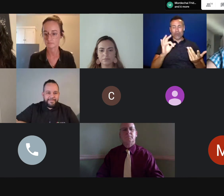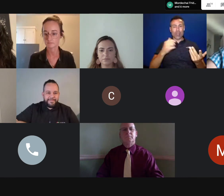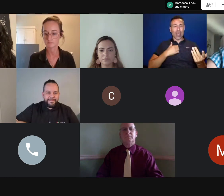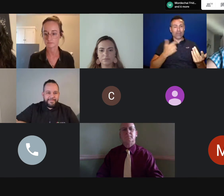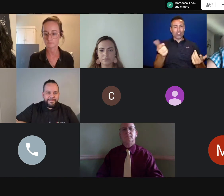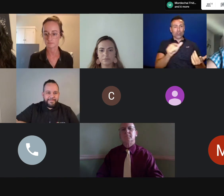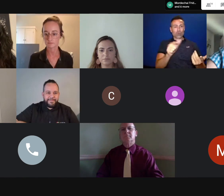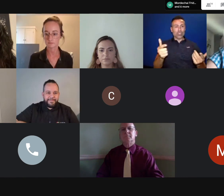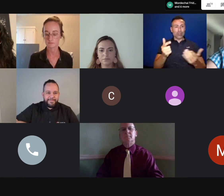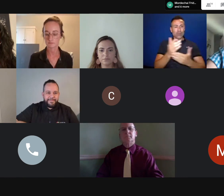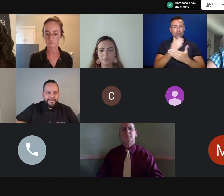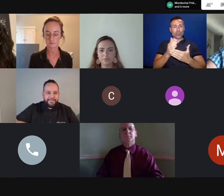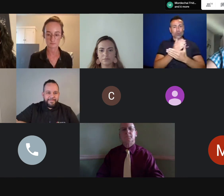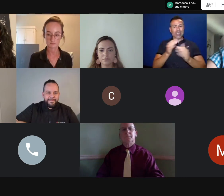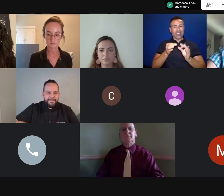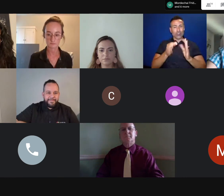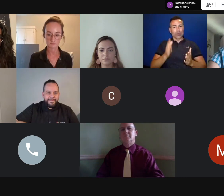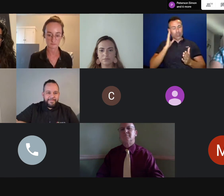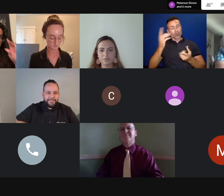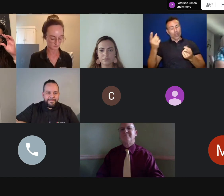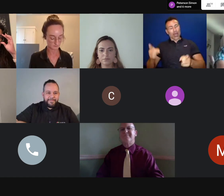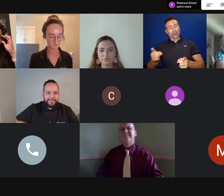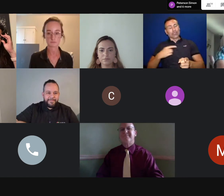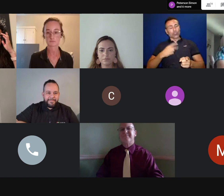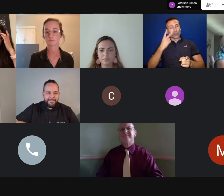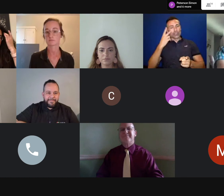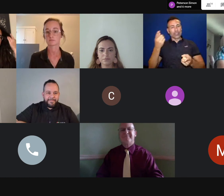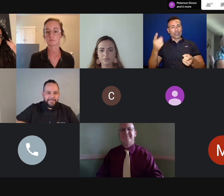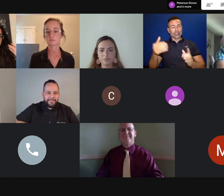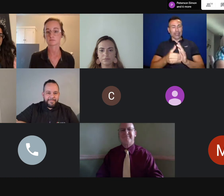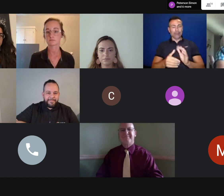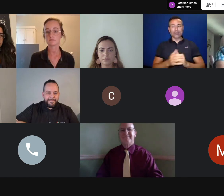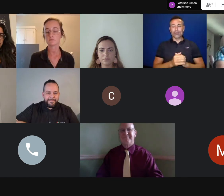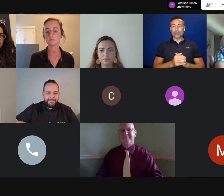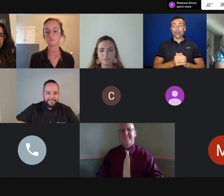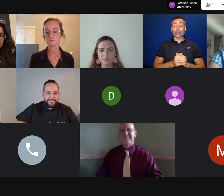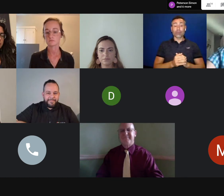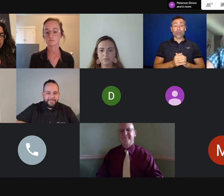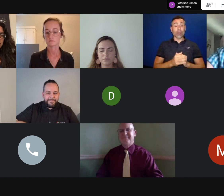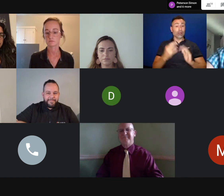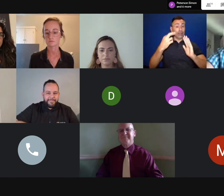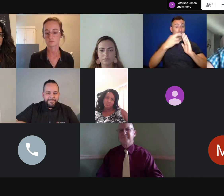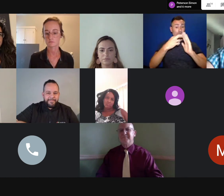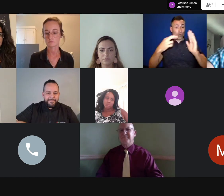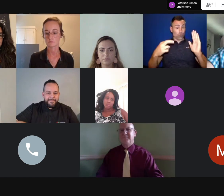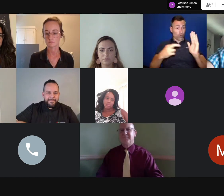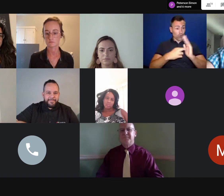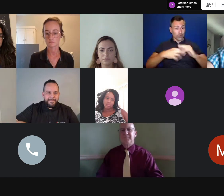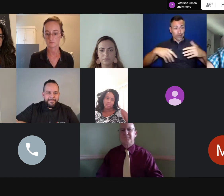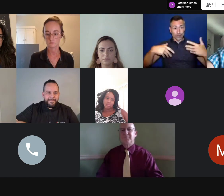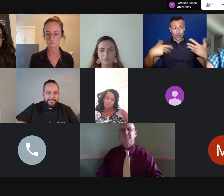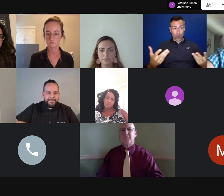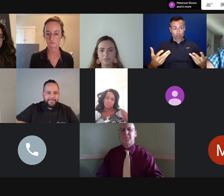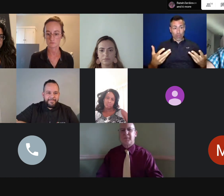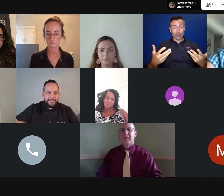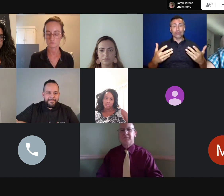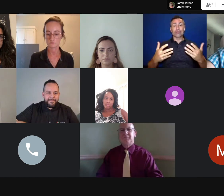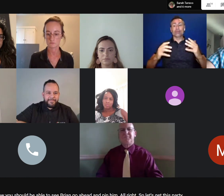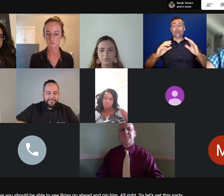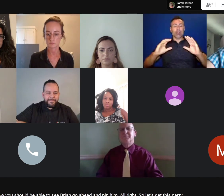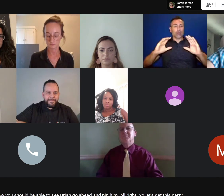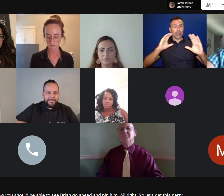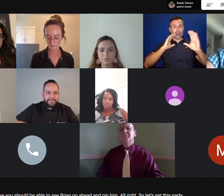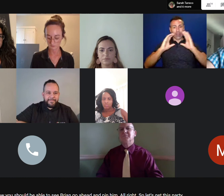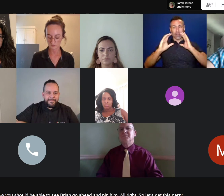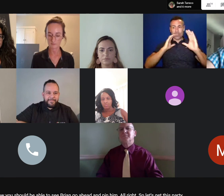interpreters. Let's do this. So ground rules. So as we are having these conversations, we already talked about the buttons